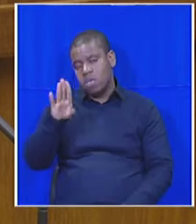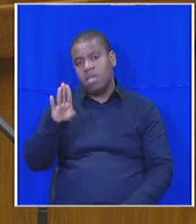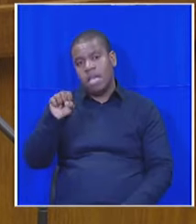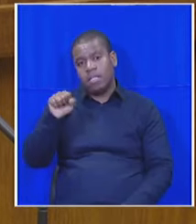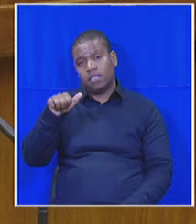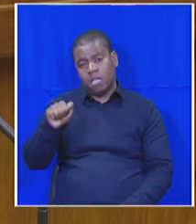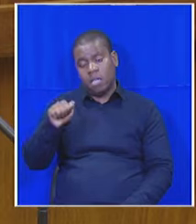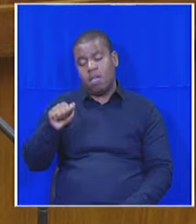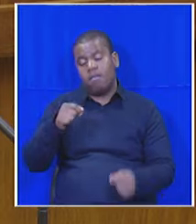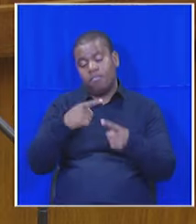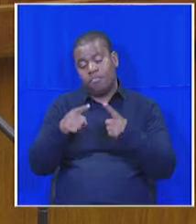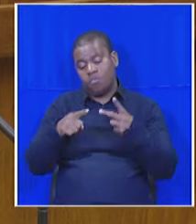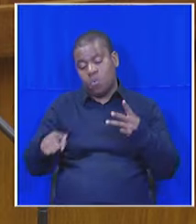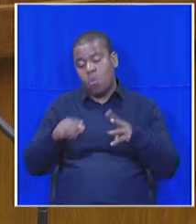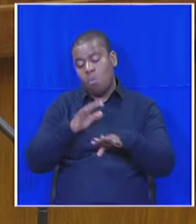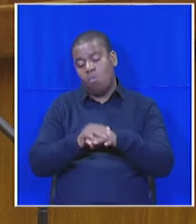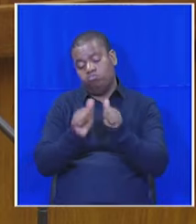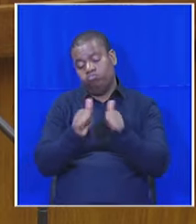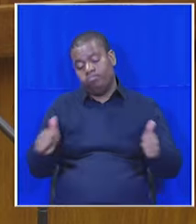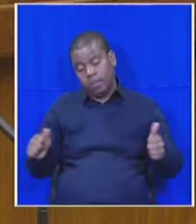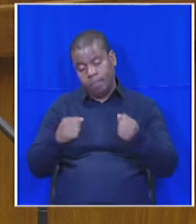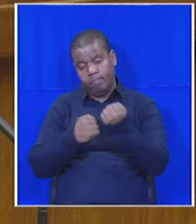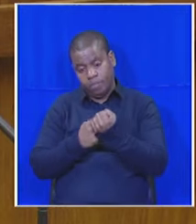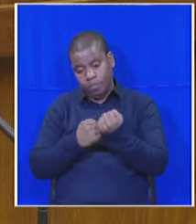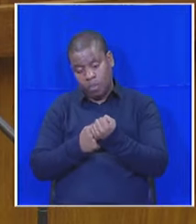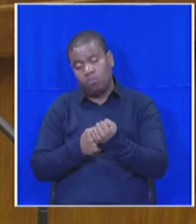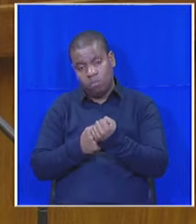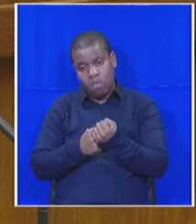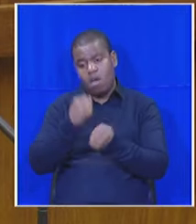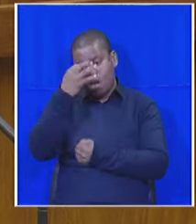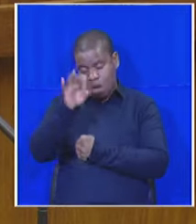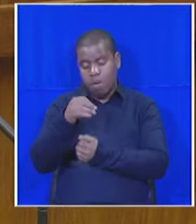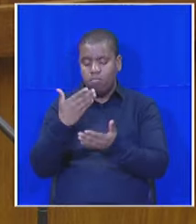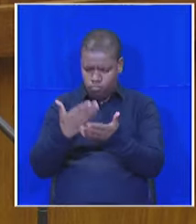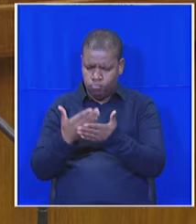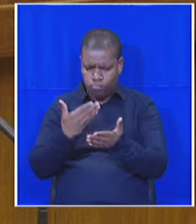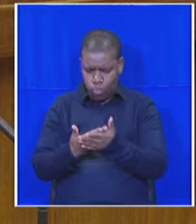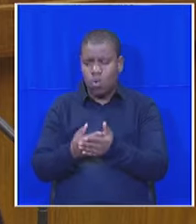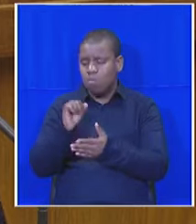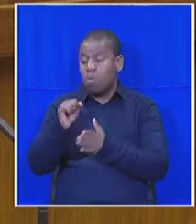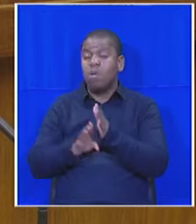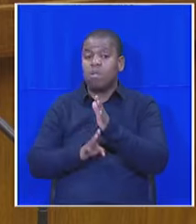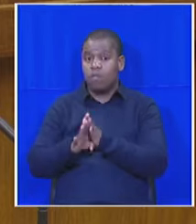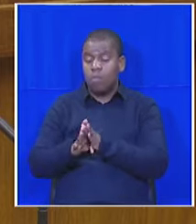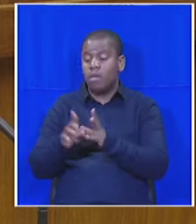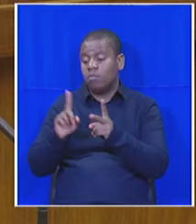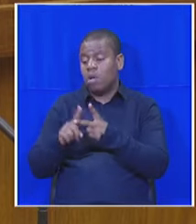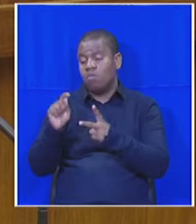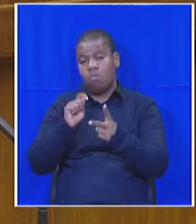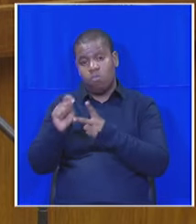entities, played a crucial role in building a state that is capable of realizing its developmental and transformative